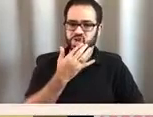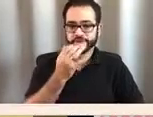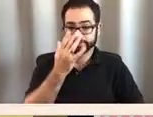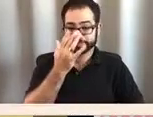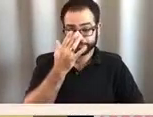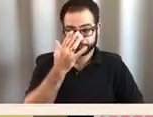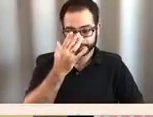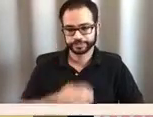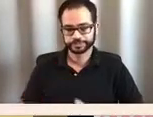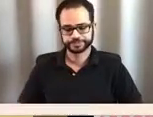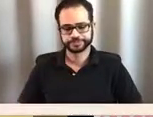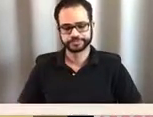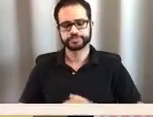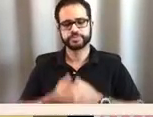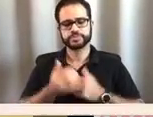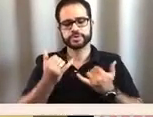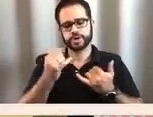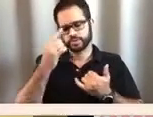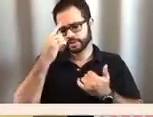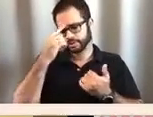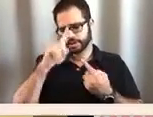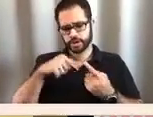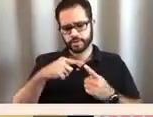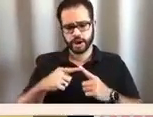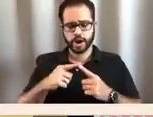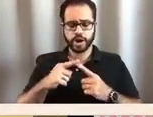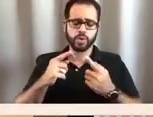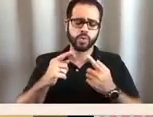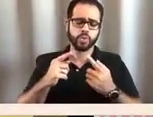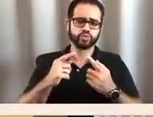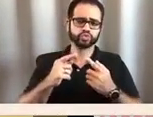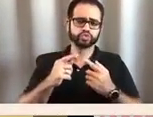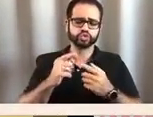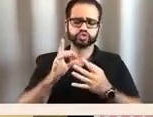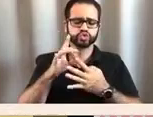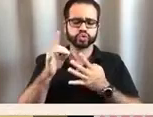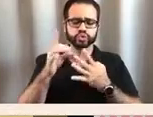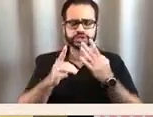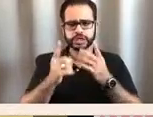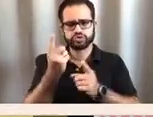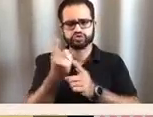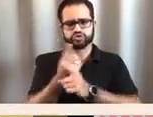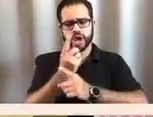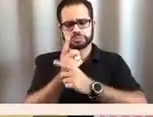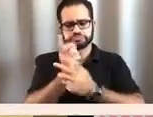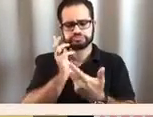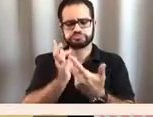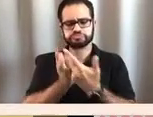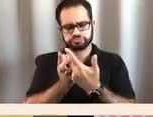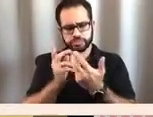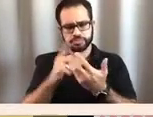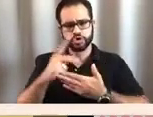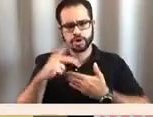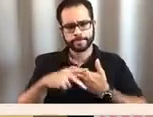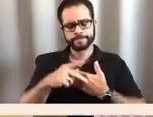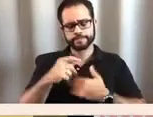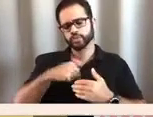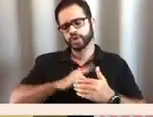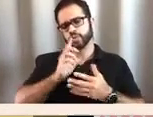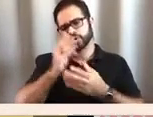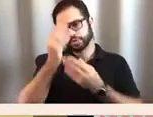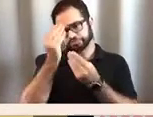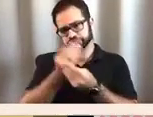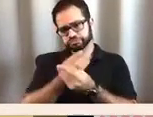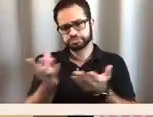So when we think about choosing the right program, we're going to share some information. This is